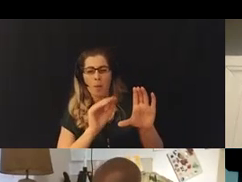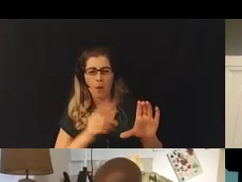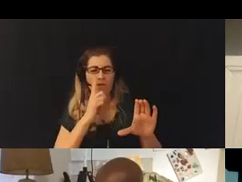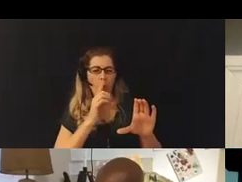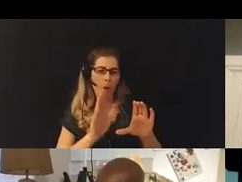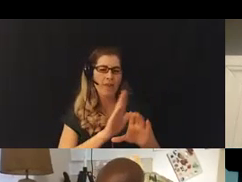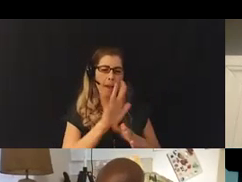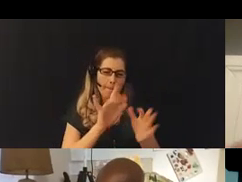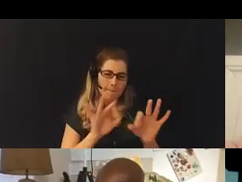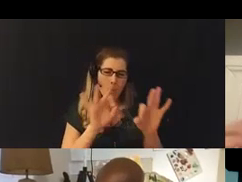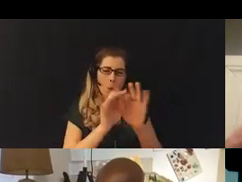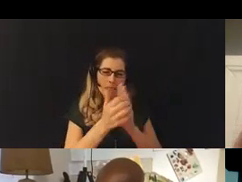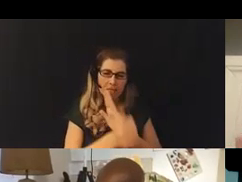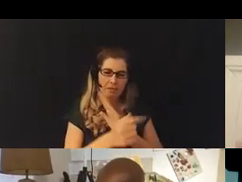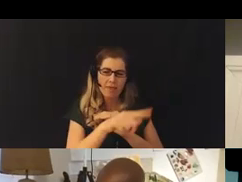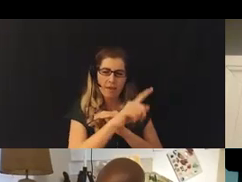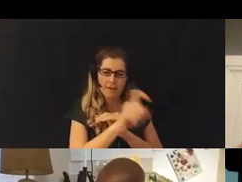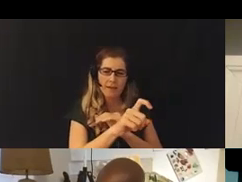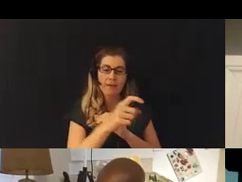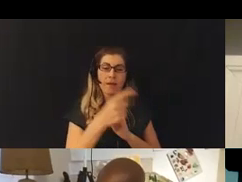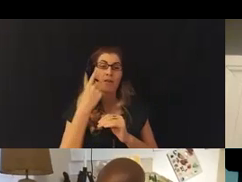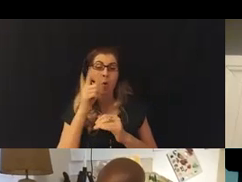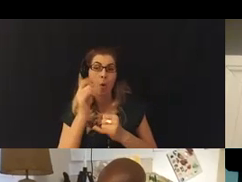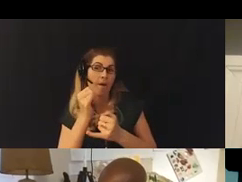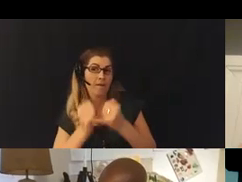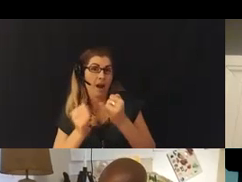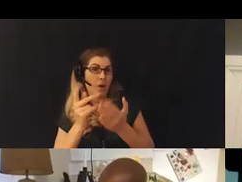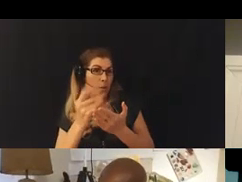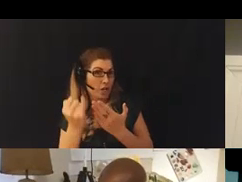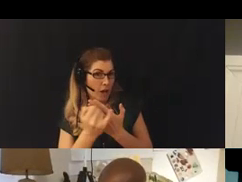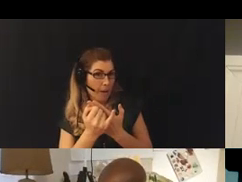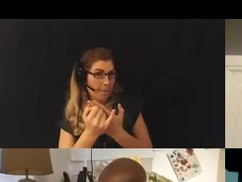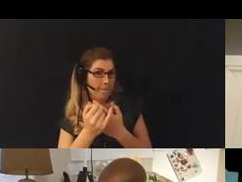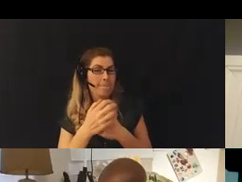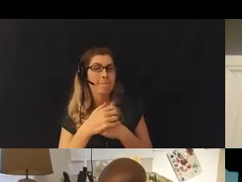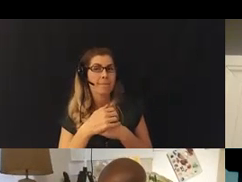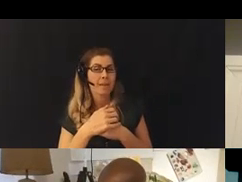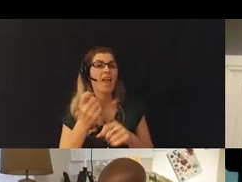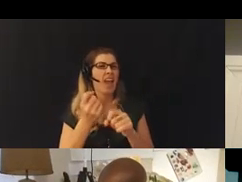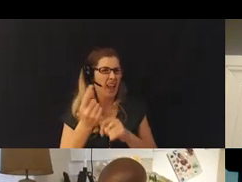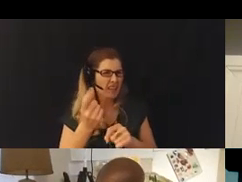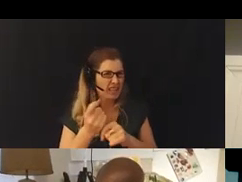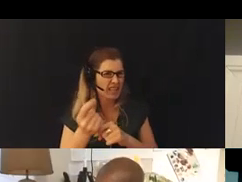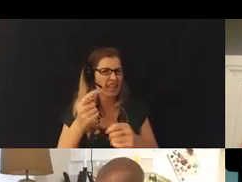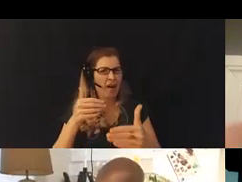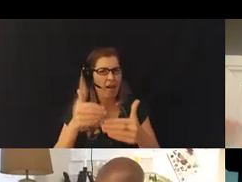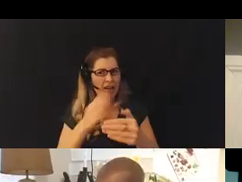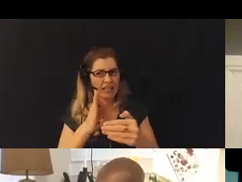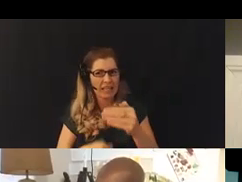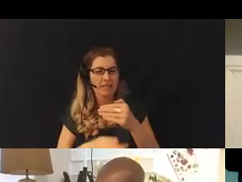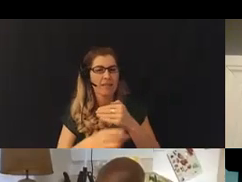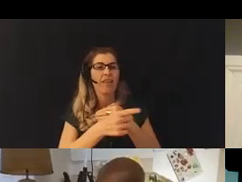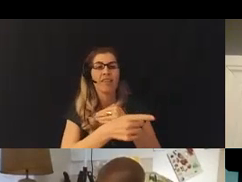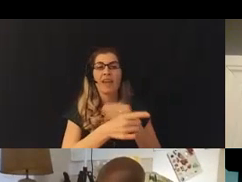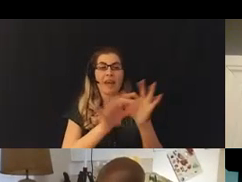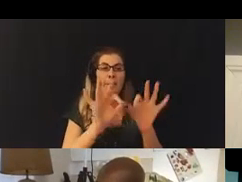are important. In terms of final projects, at the end of each year, students choose whatever